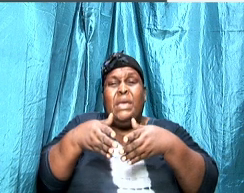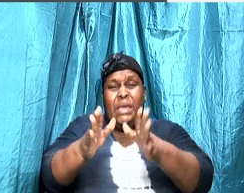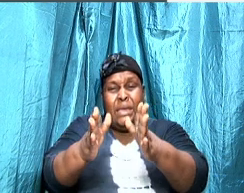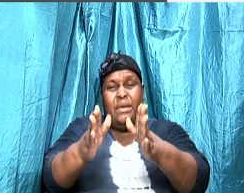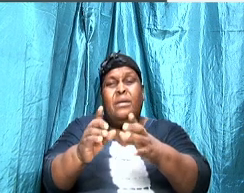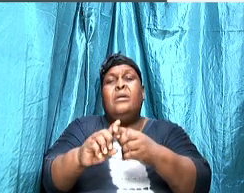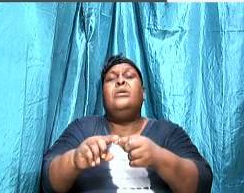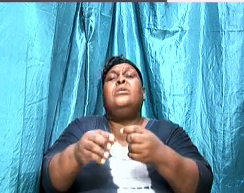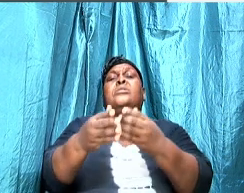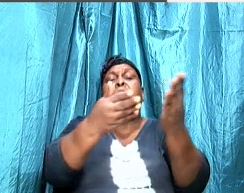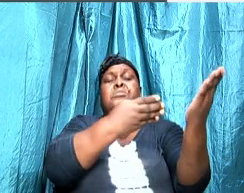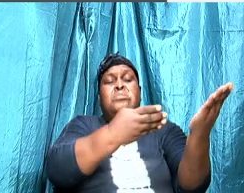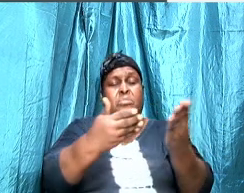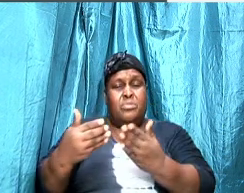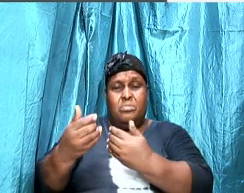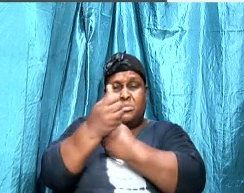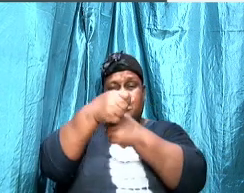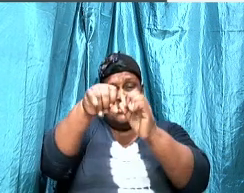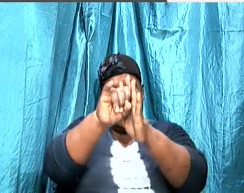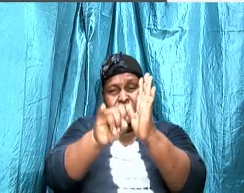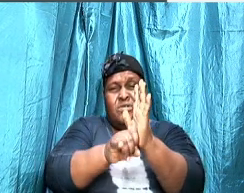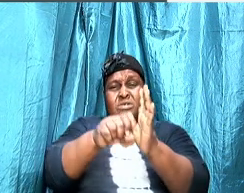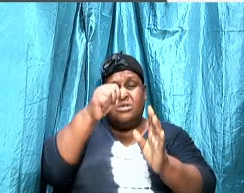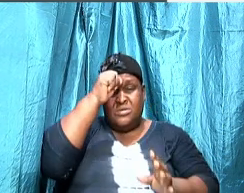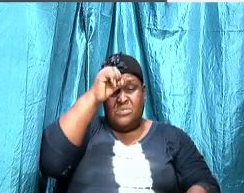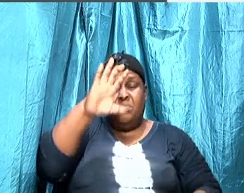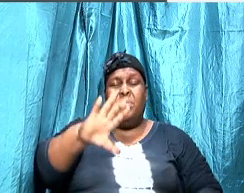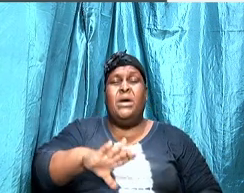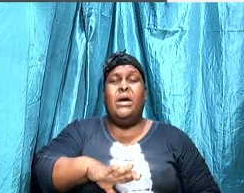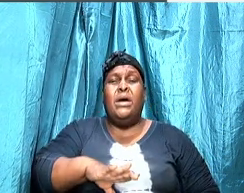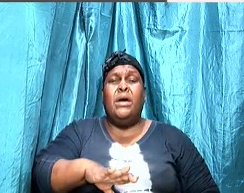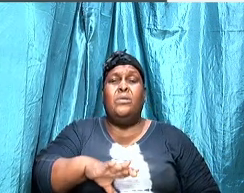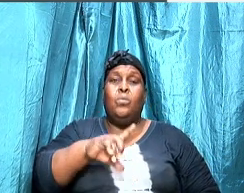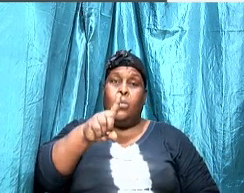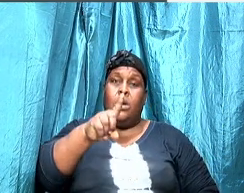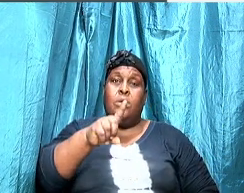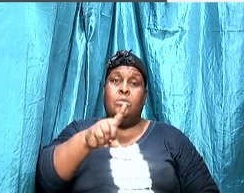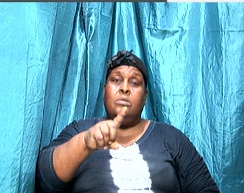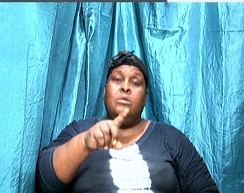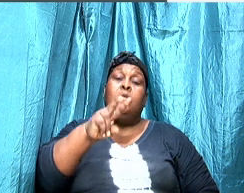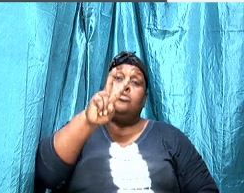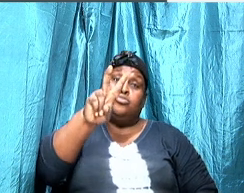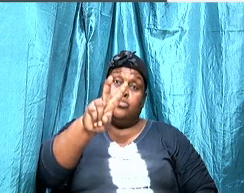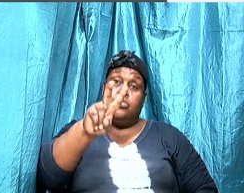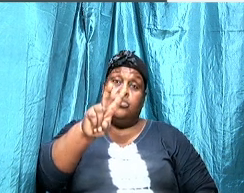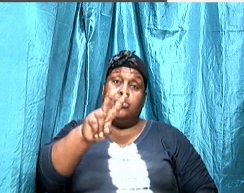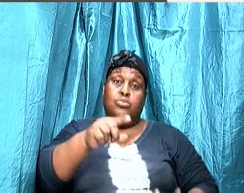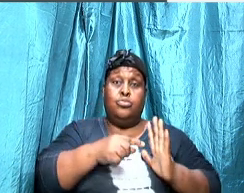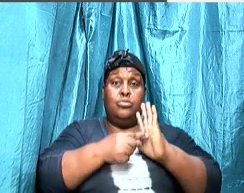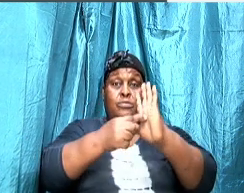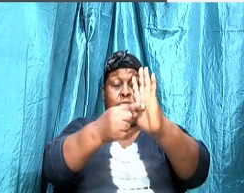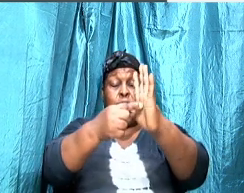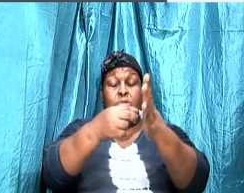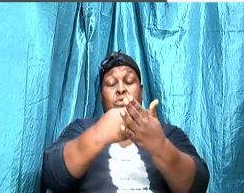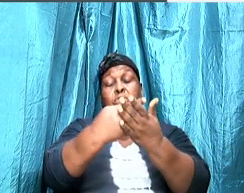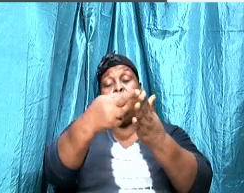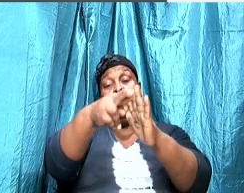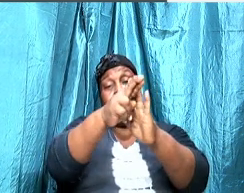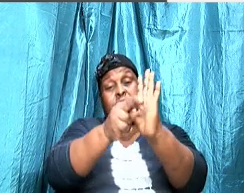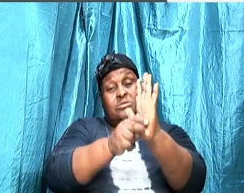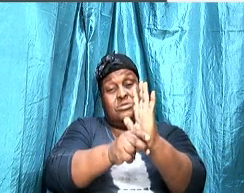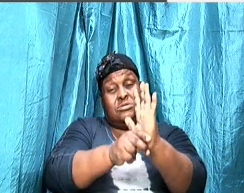bring salvation to man, one, and two, to reveal the righteousness of God to